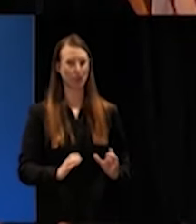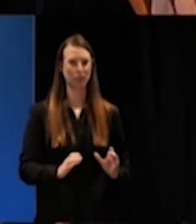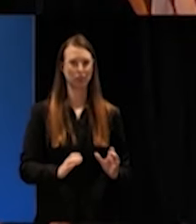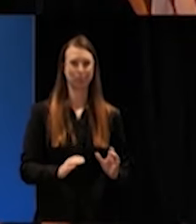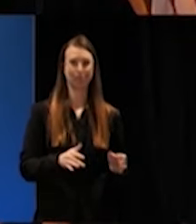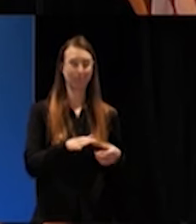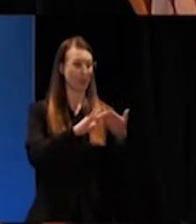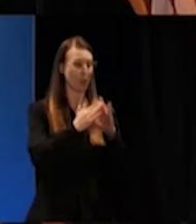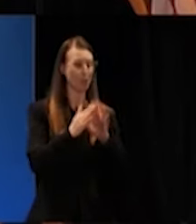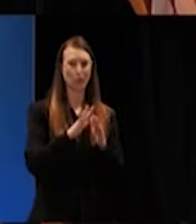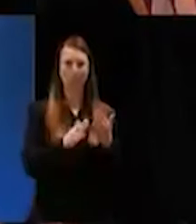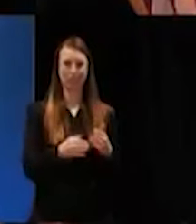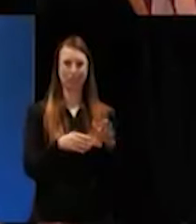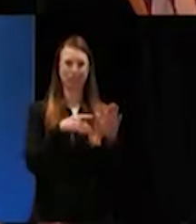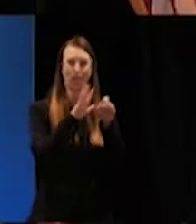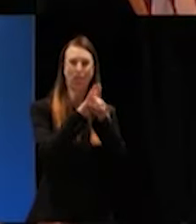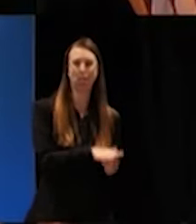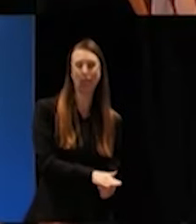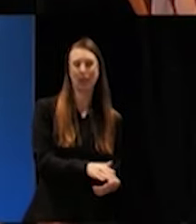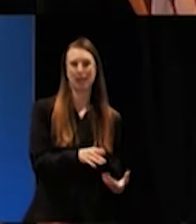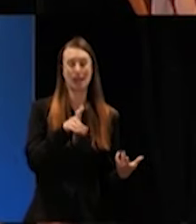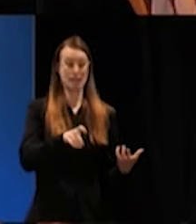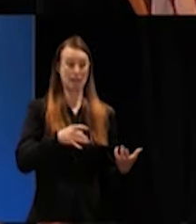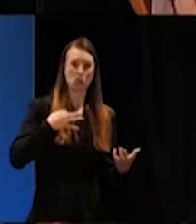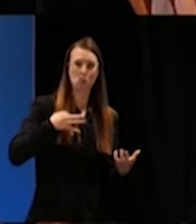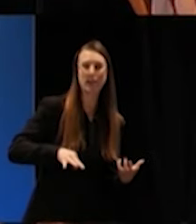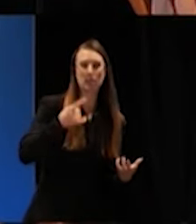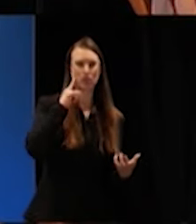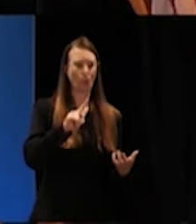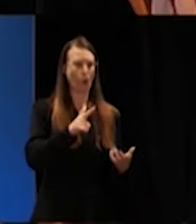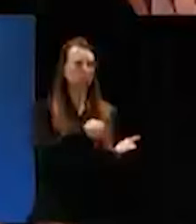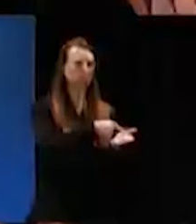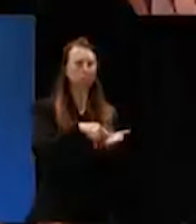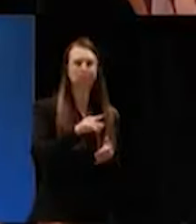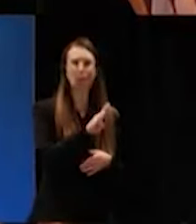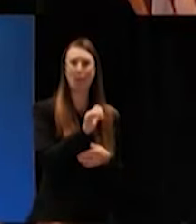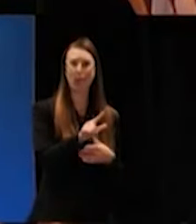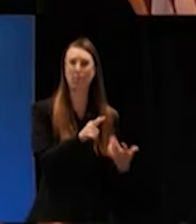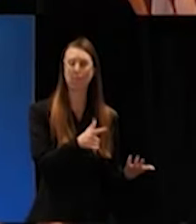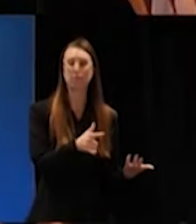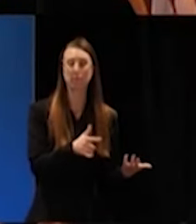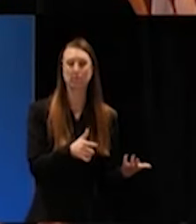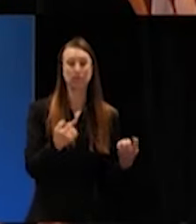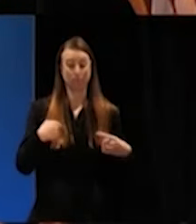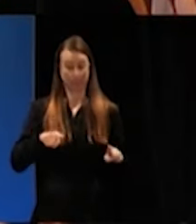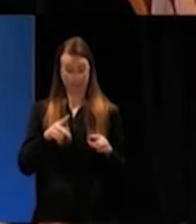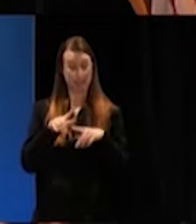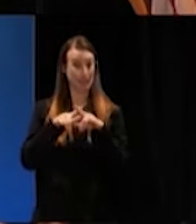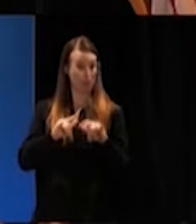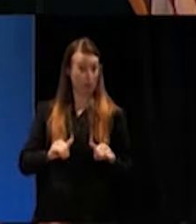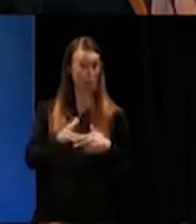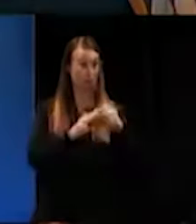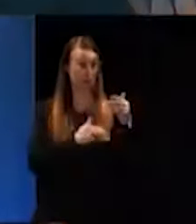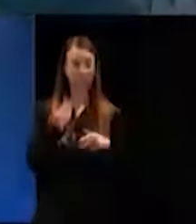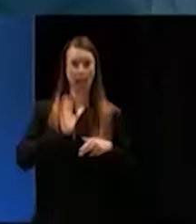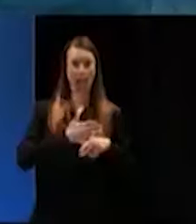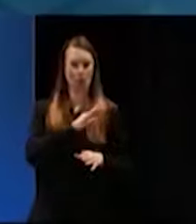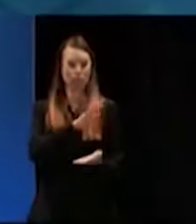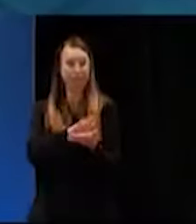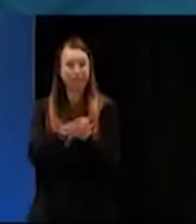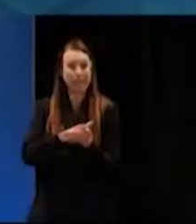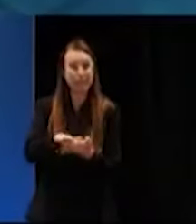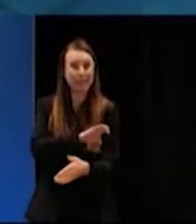credits to help them pay for their energy bills. So while we're building up our clean energy infrastructure, we're in the